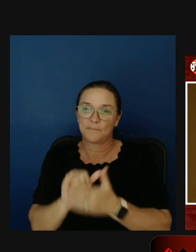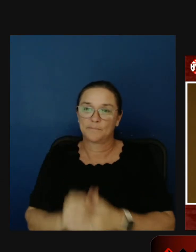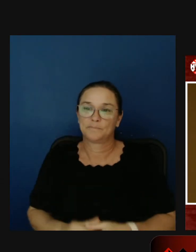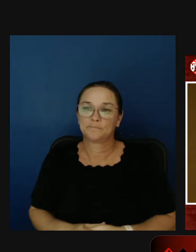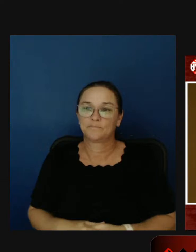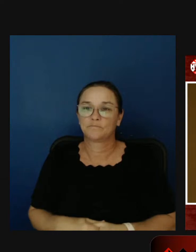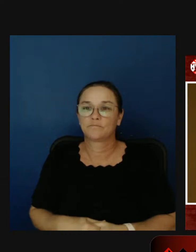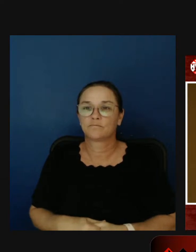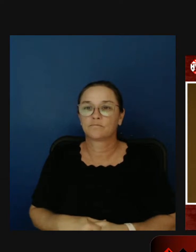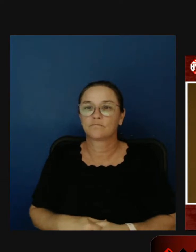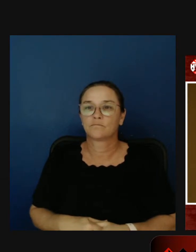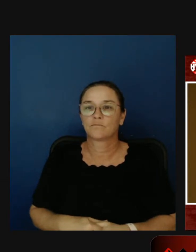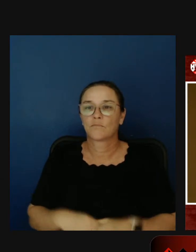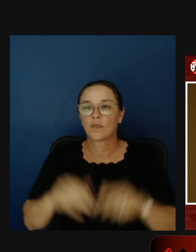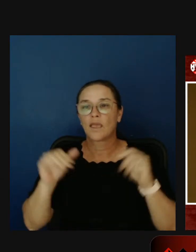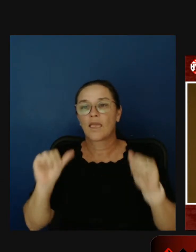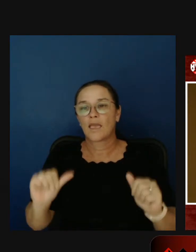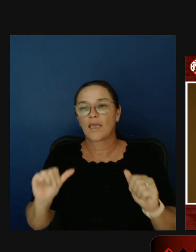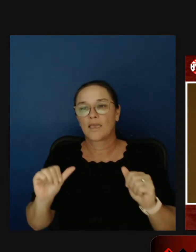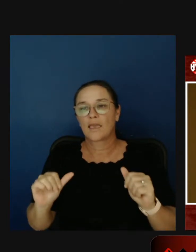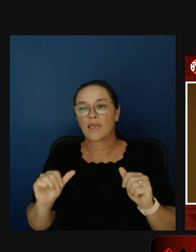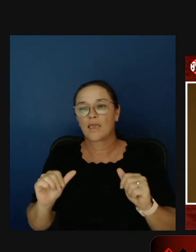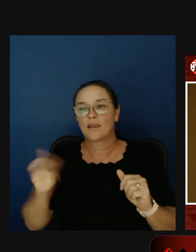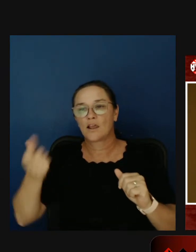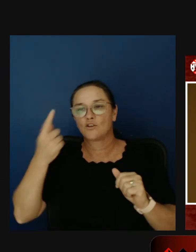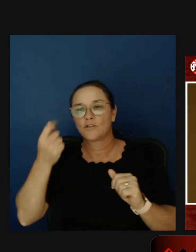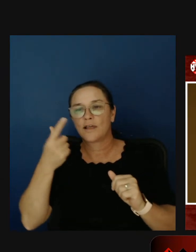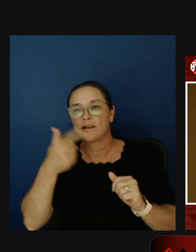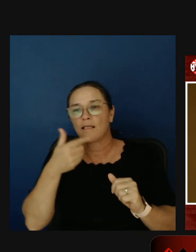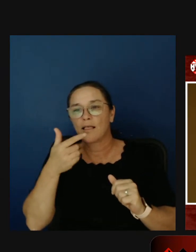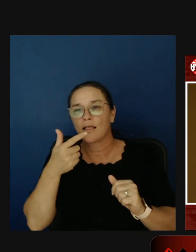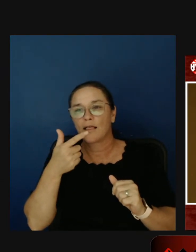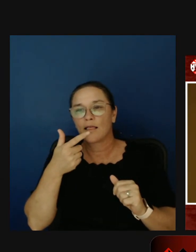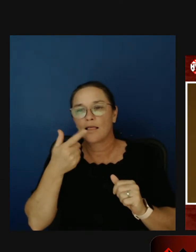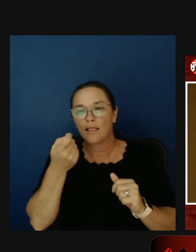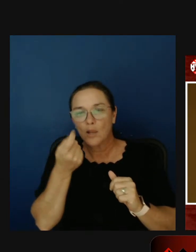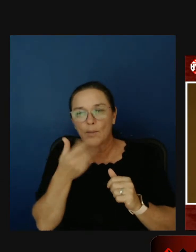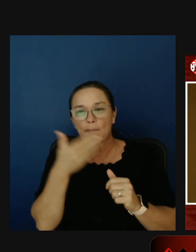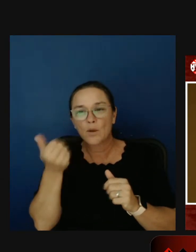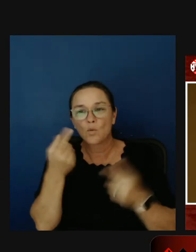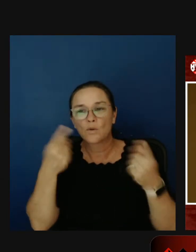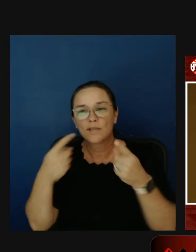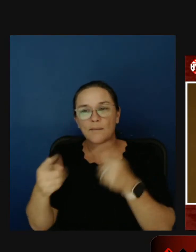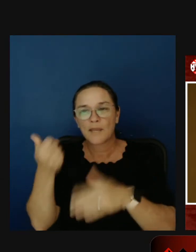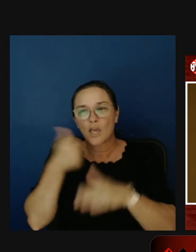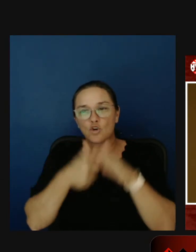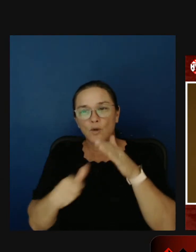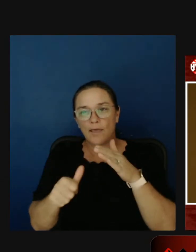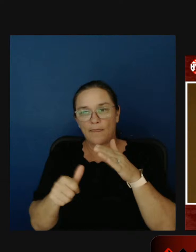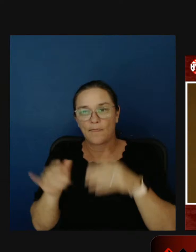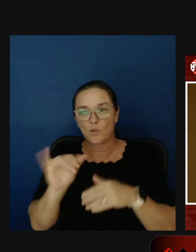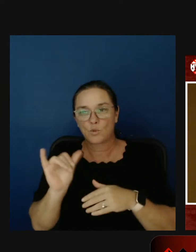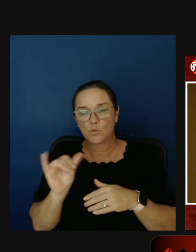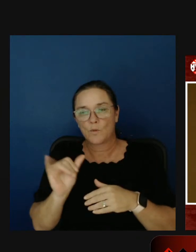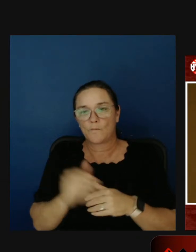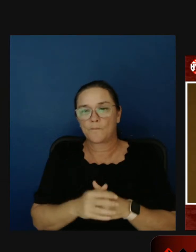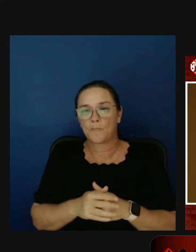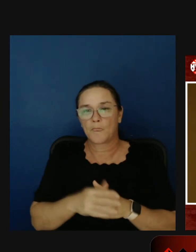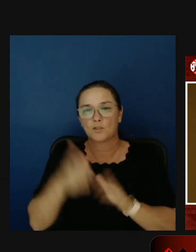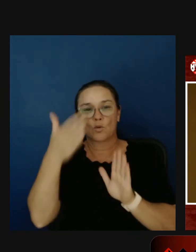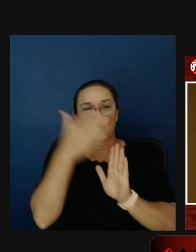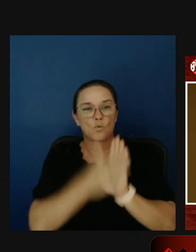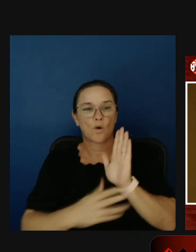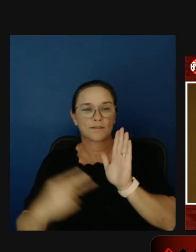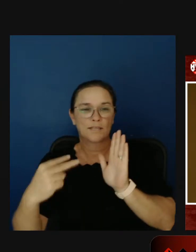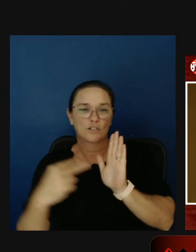And also, we can get a sense of what's going on under the volcanic field. So as I showed you with the cross sections